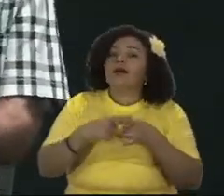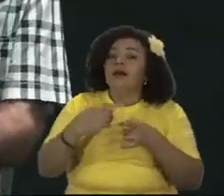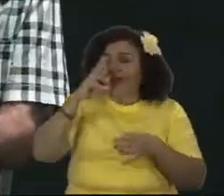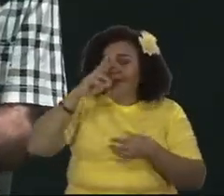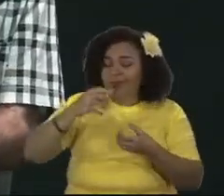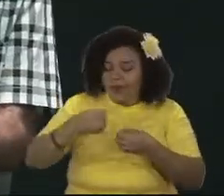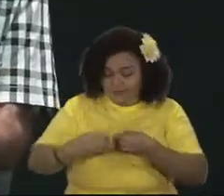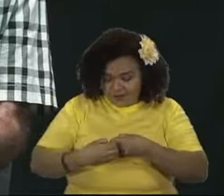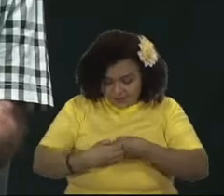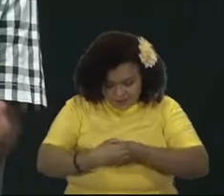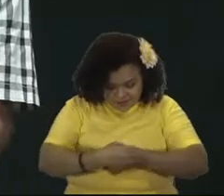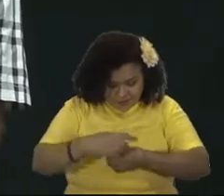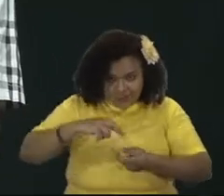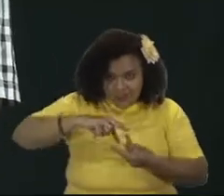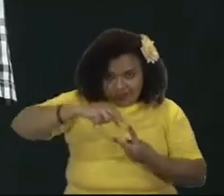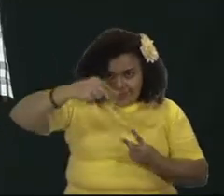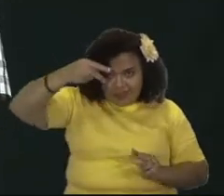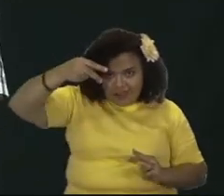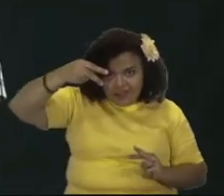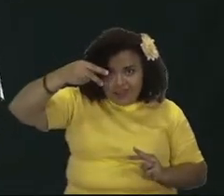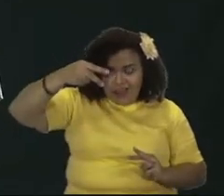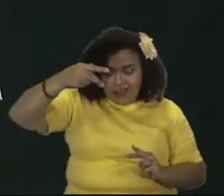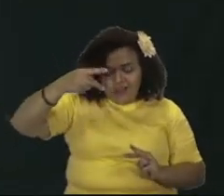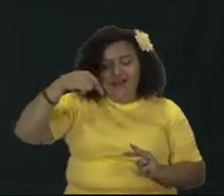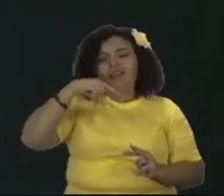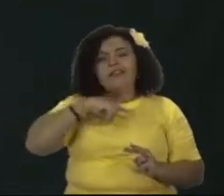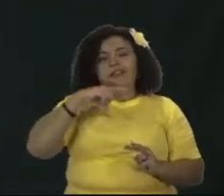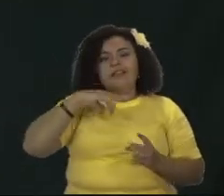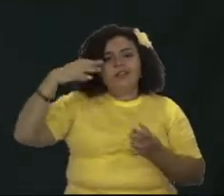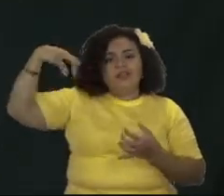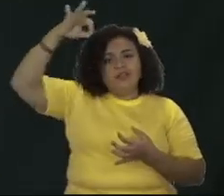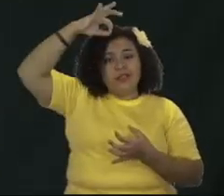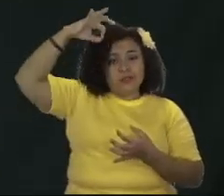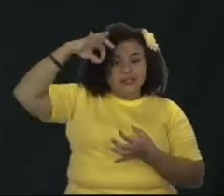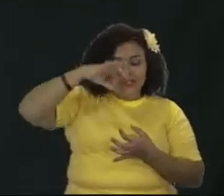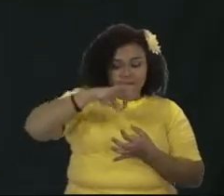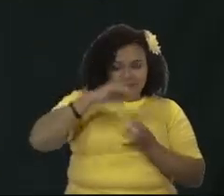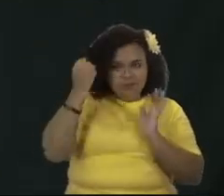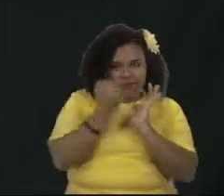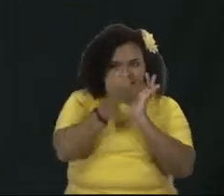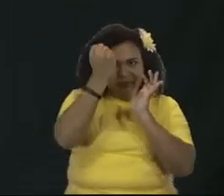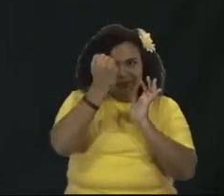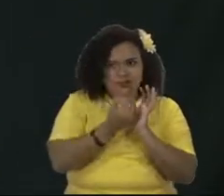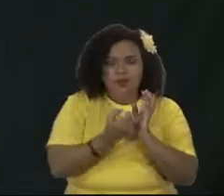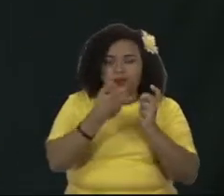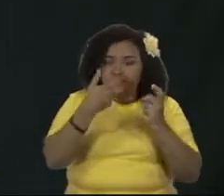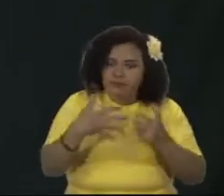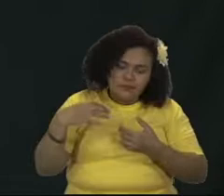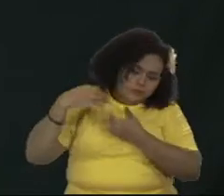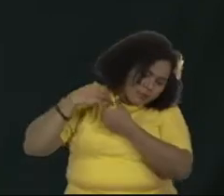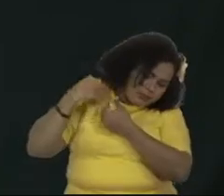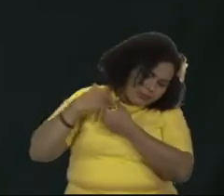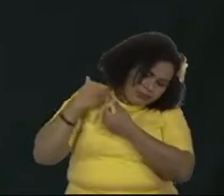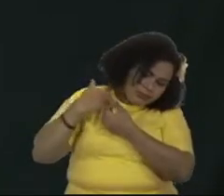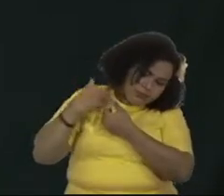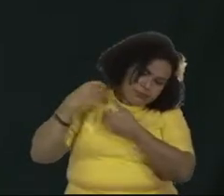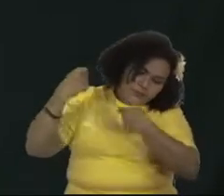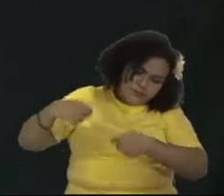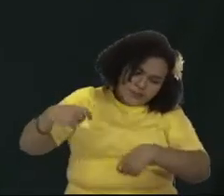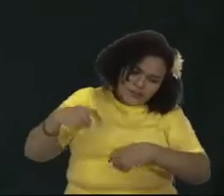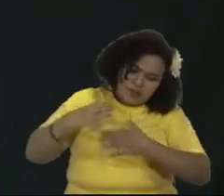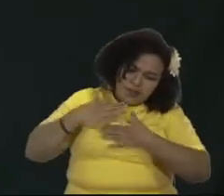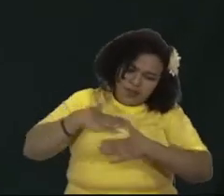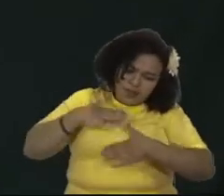Our DNA that God has given us, don't you feel terrible when you sin? You